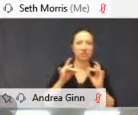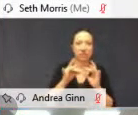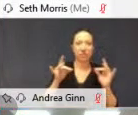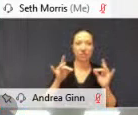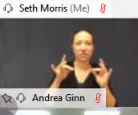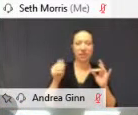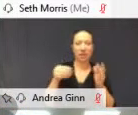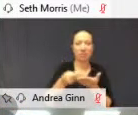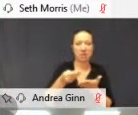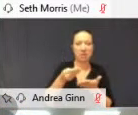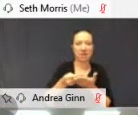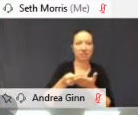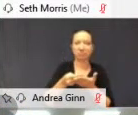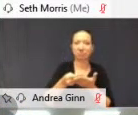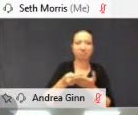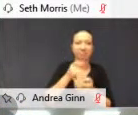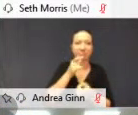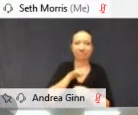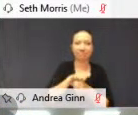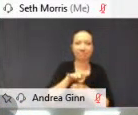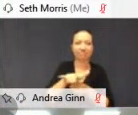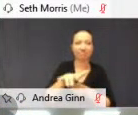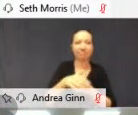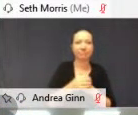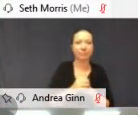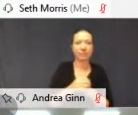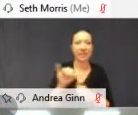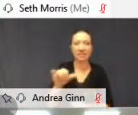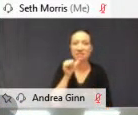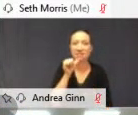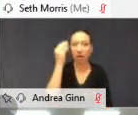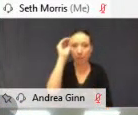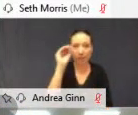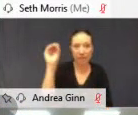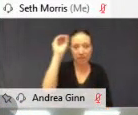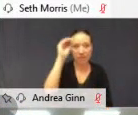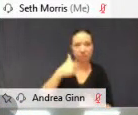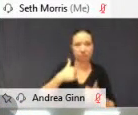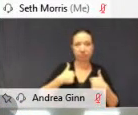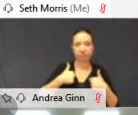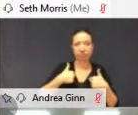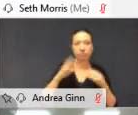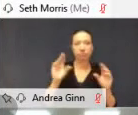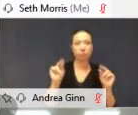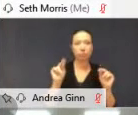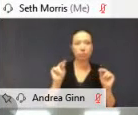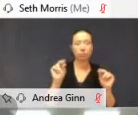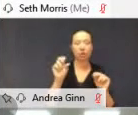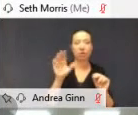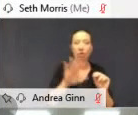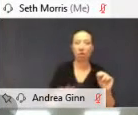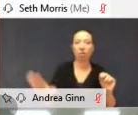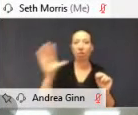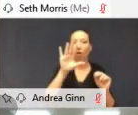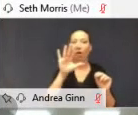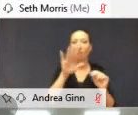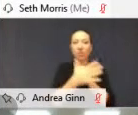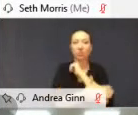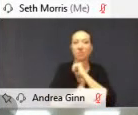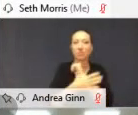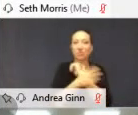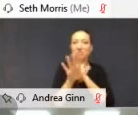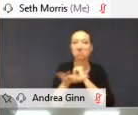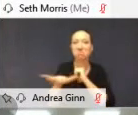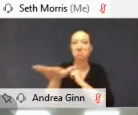would be insufficient, and not just my opinion, people all over the country. I think that because